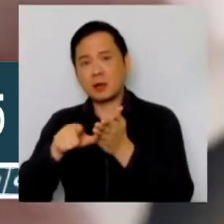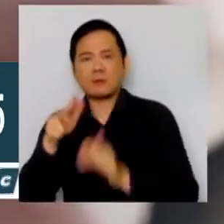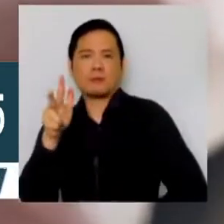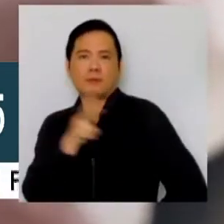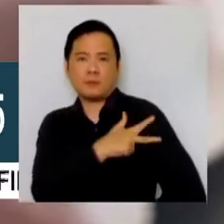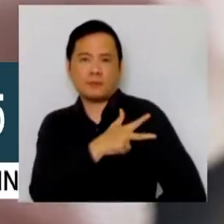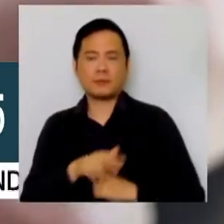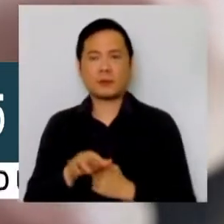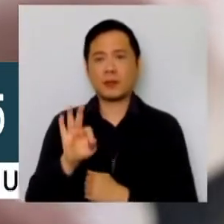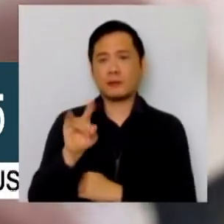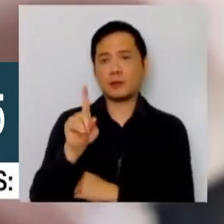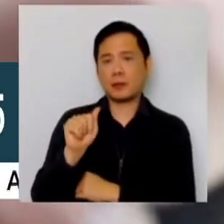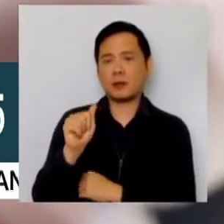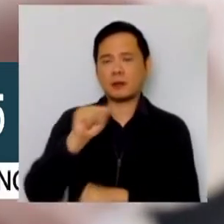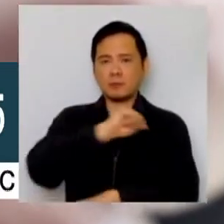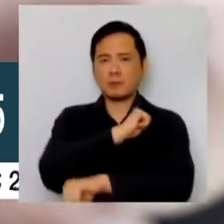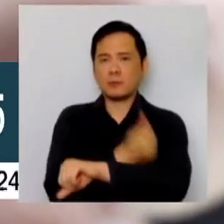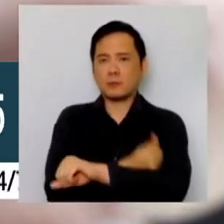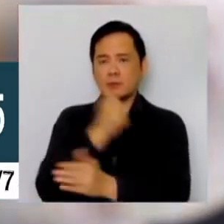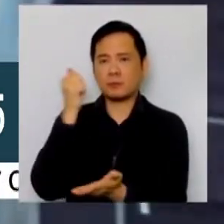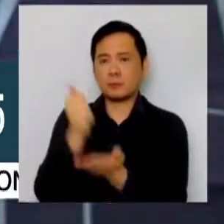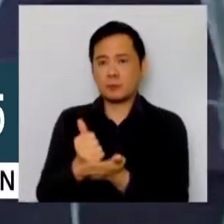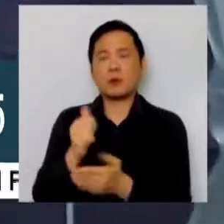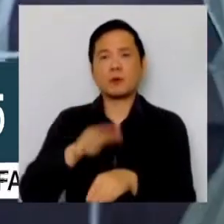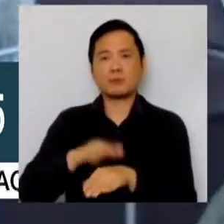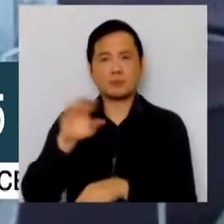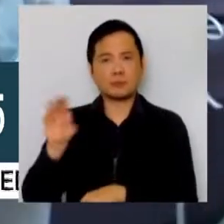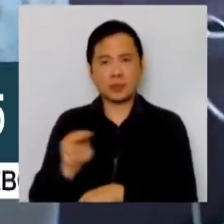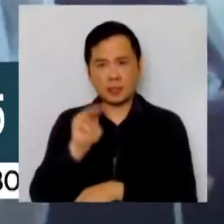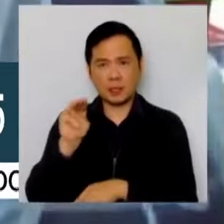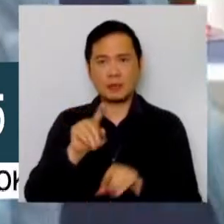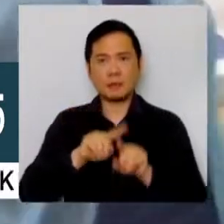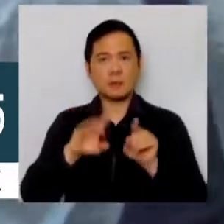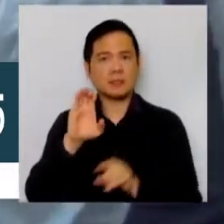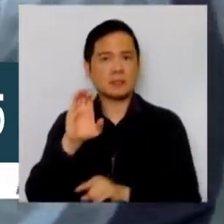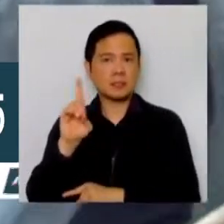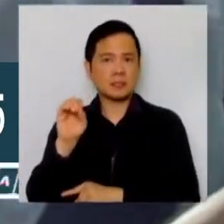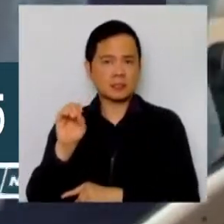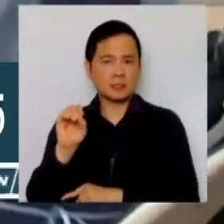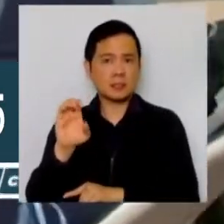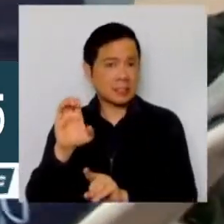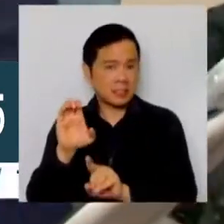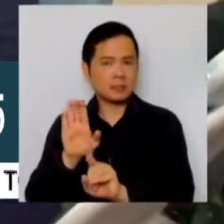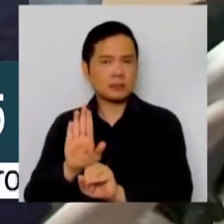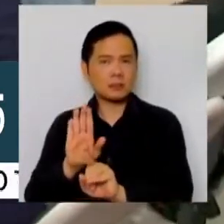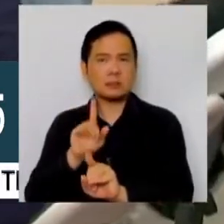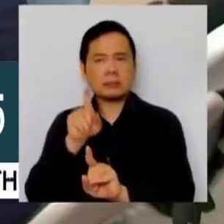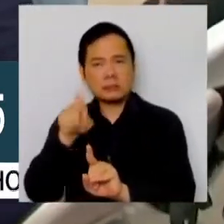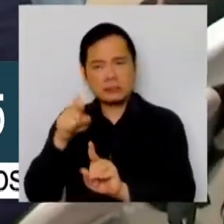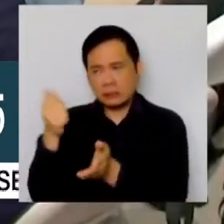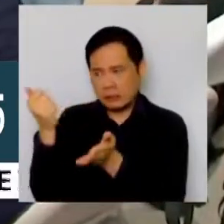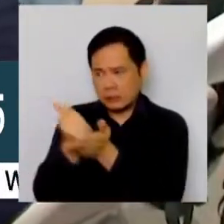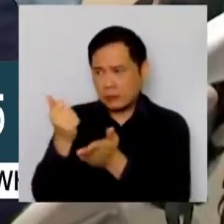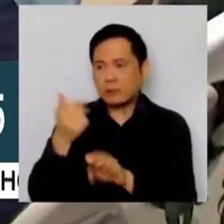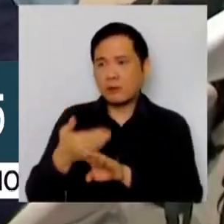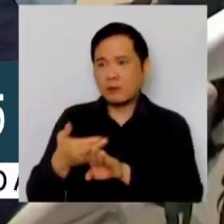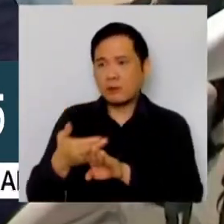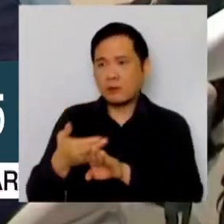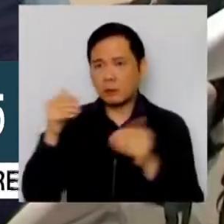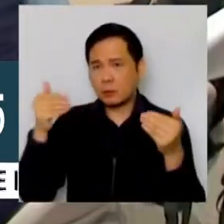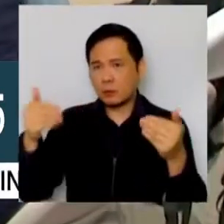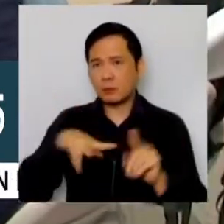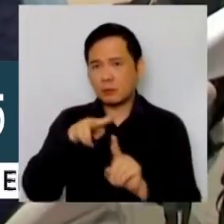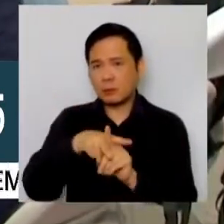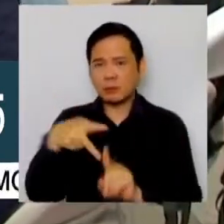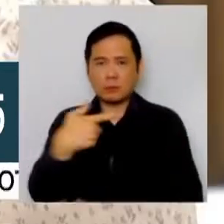the additional doses for the age group on Monday, but the CDC sign-off was needed before the shots can be administered. This comes